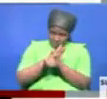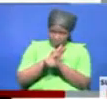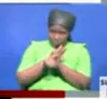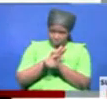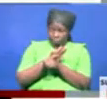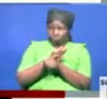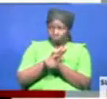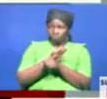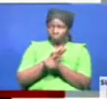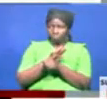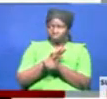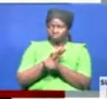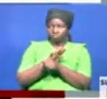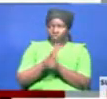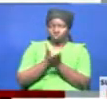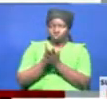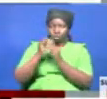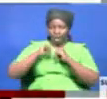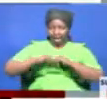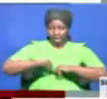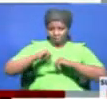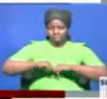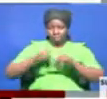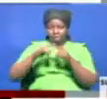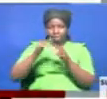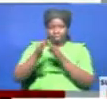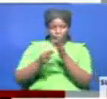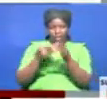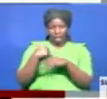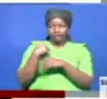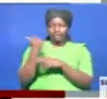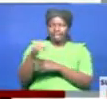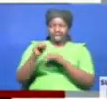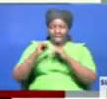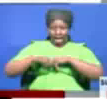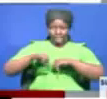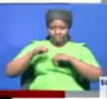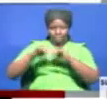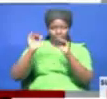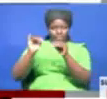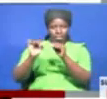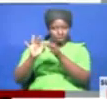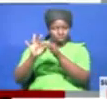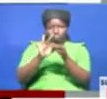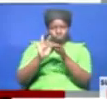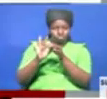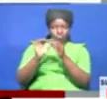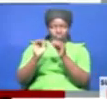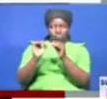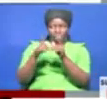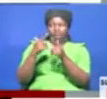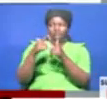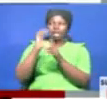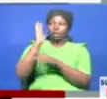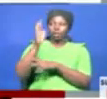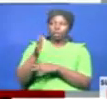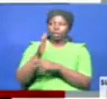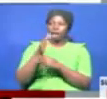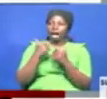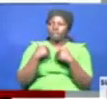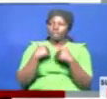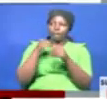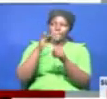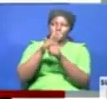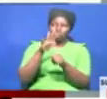all consensus. But in the event there is no unanimity or consensus, then it will be by a majority.